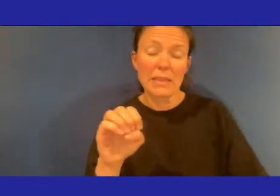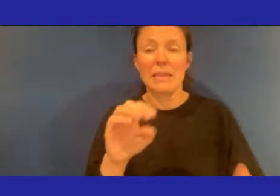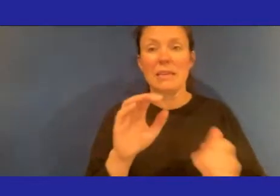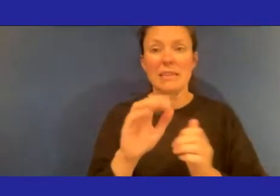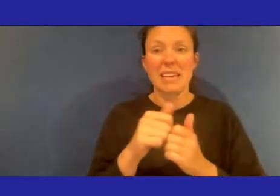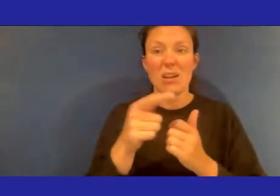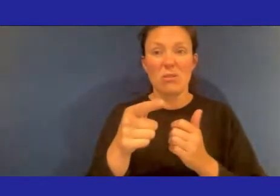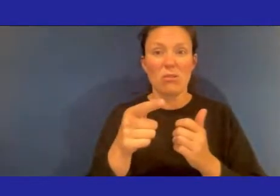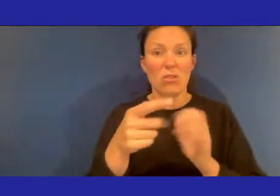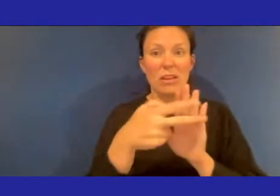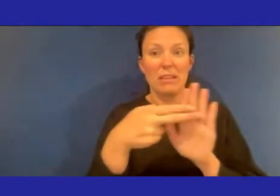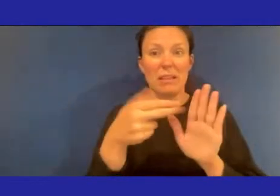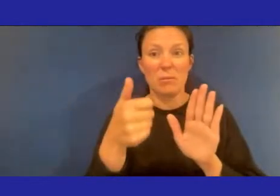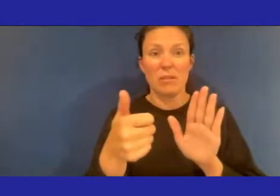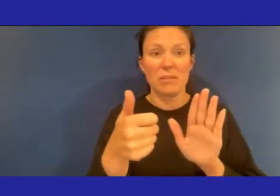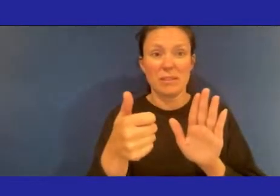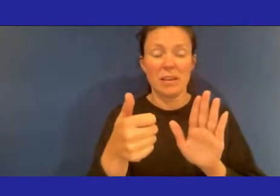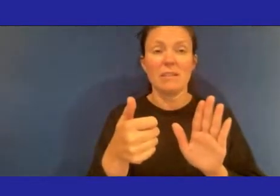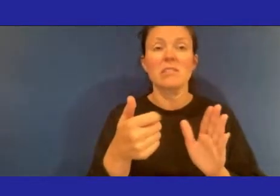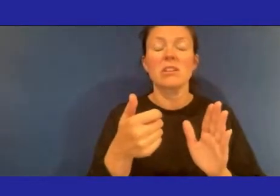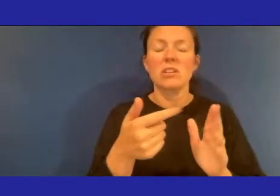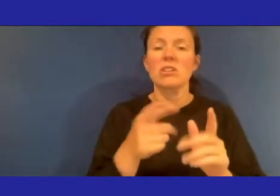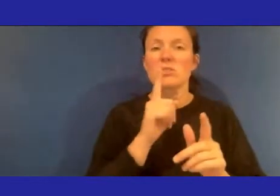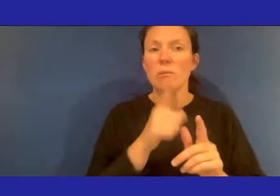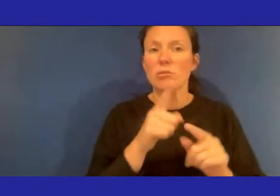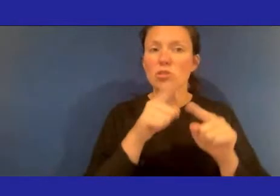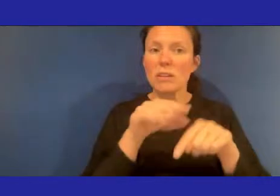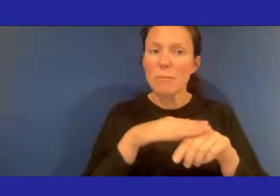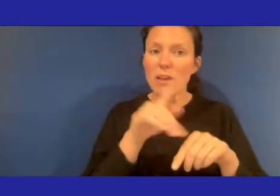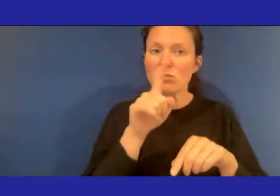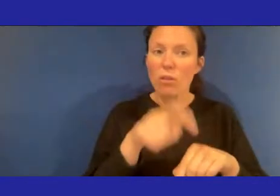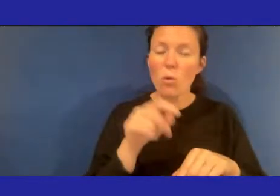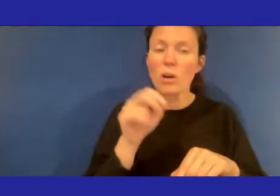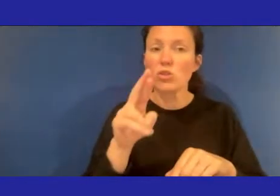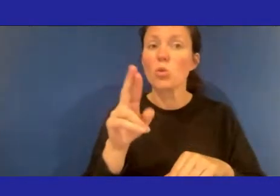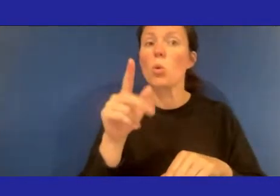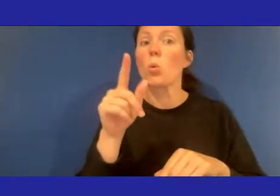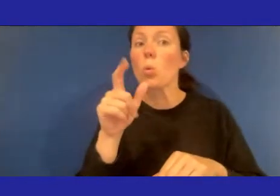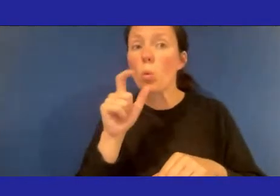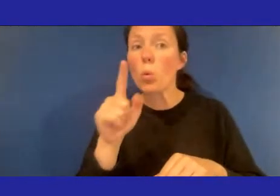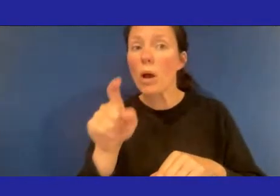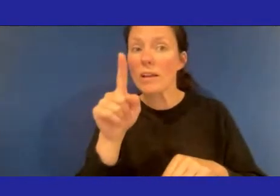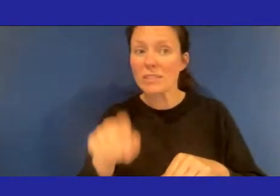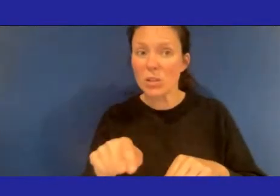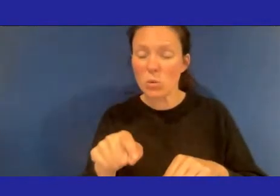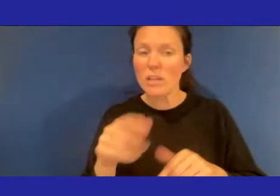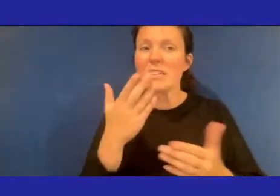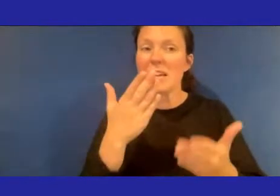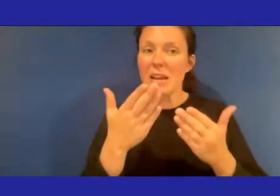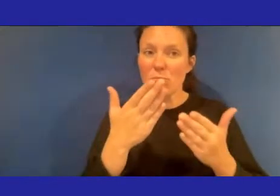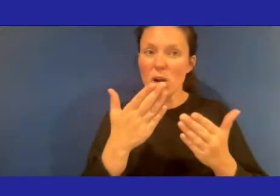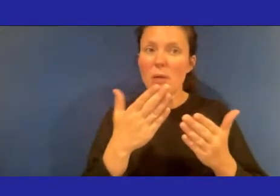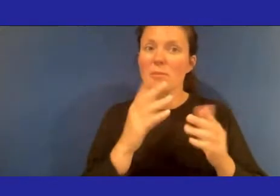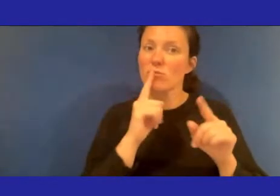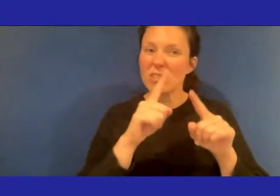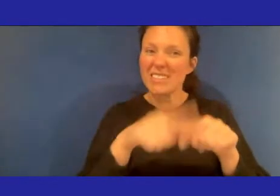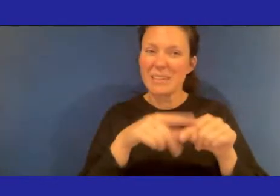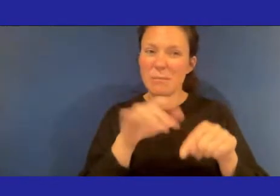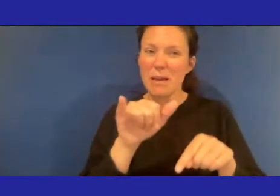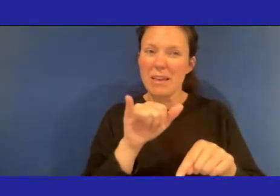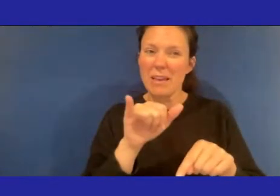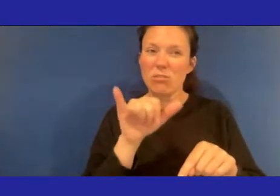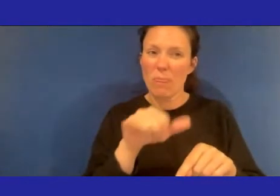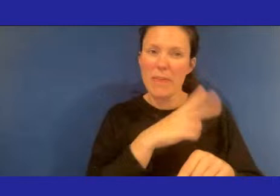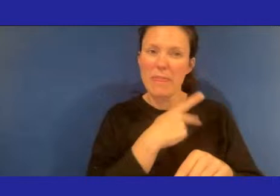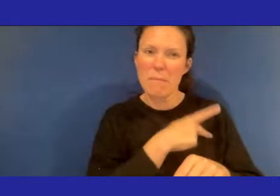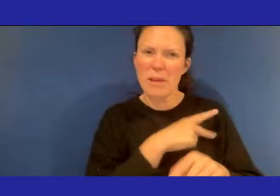said it's probably how we ask the question or who's asking the question, I can almost imagine what these patients, how they're responding depending on who's